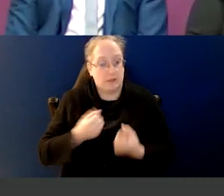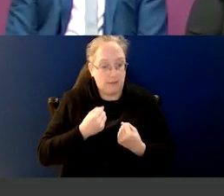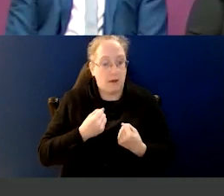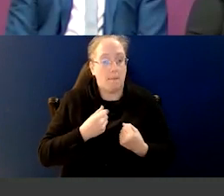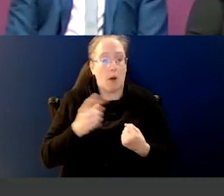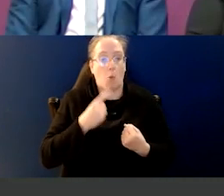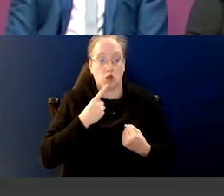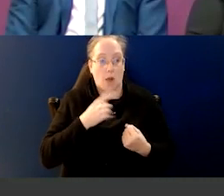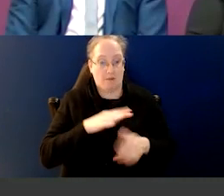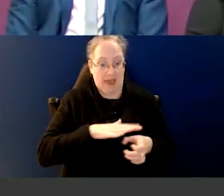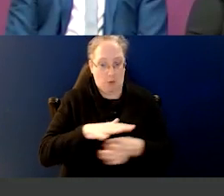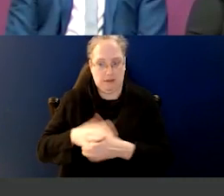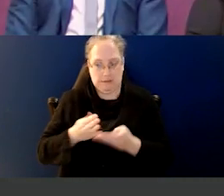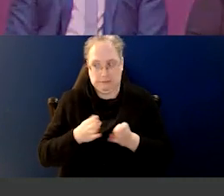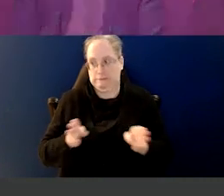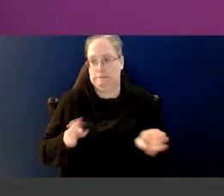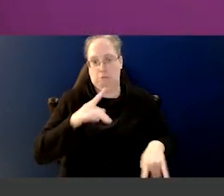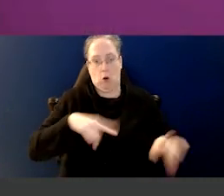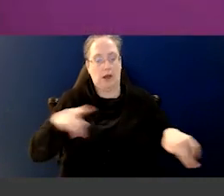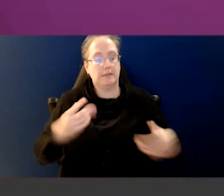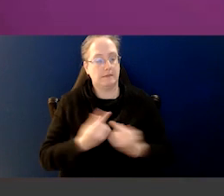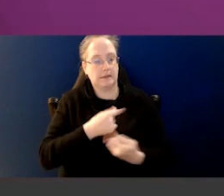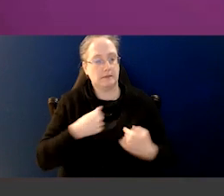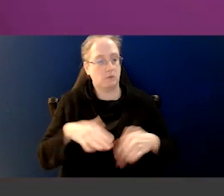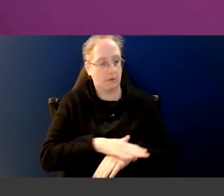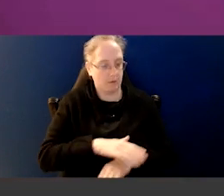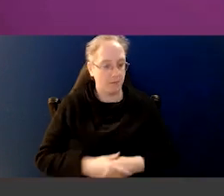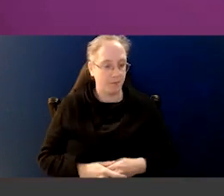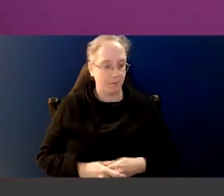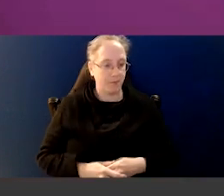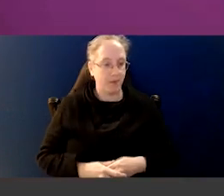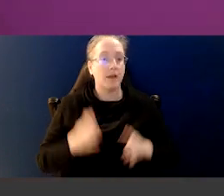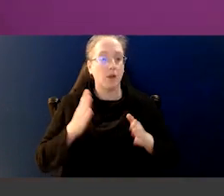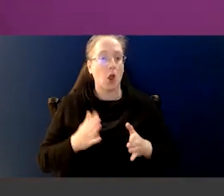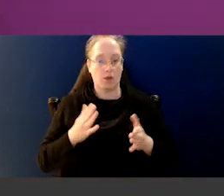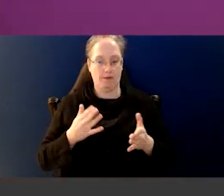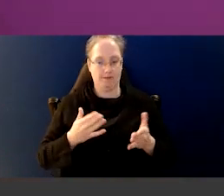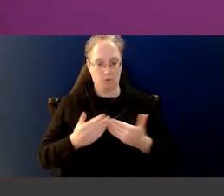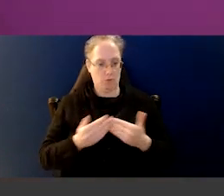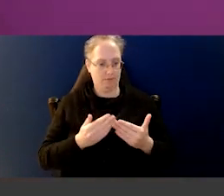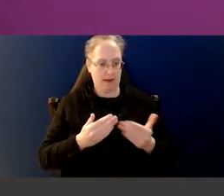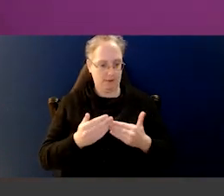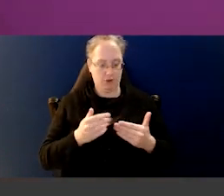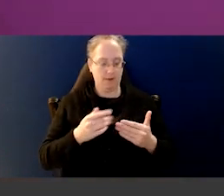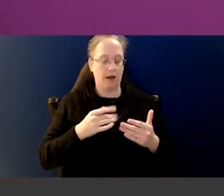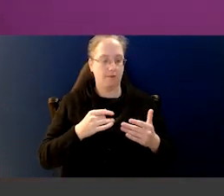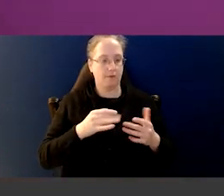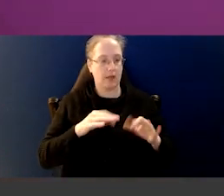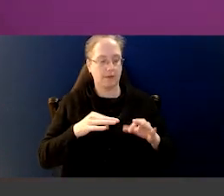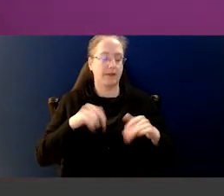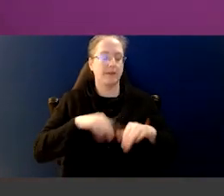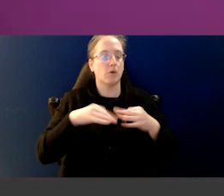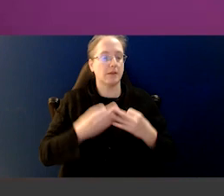work that goes into this organisation around the complaint management, and that then dictates how those complaints will